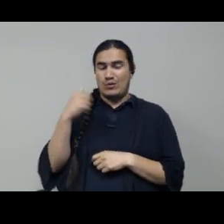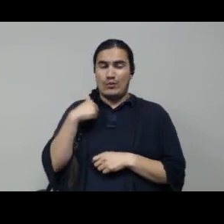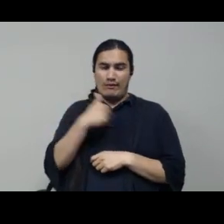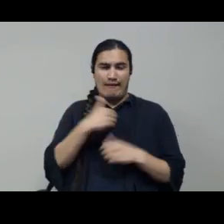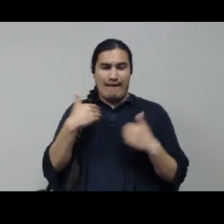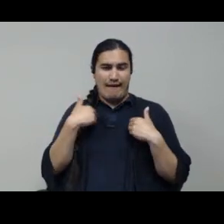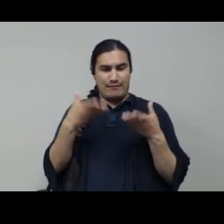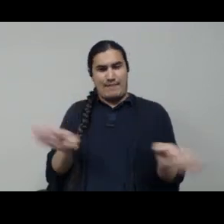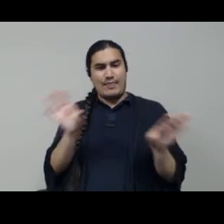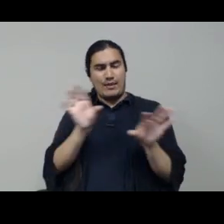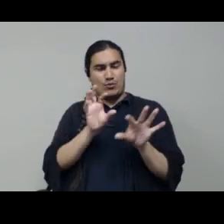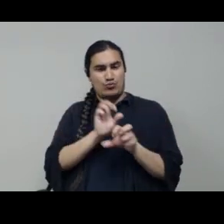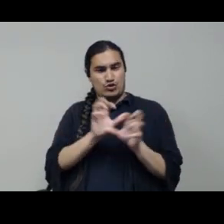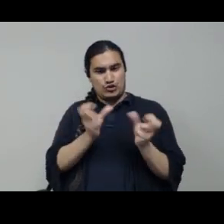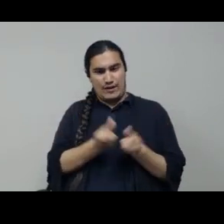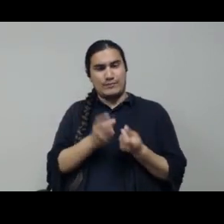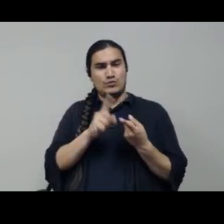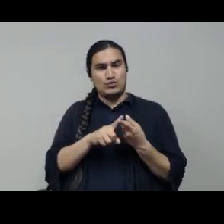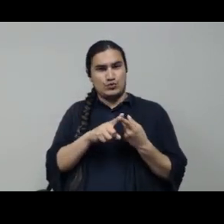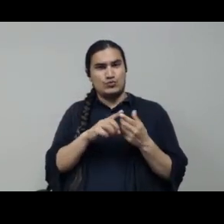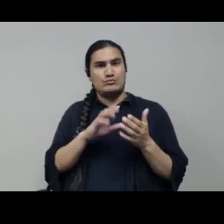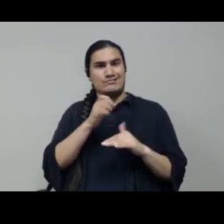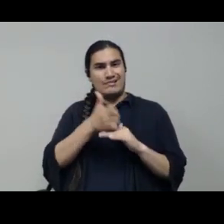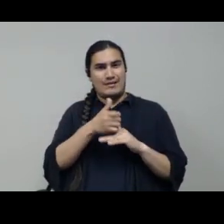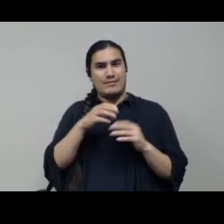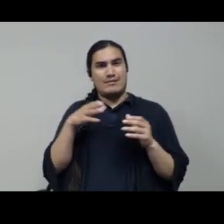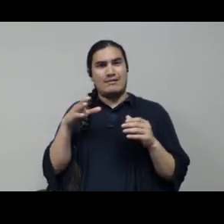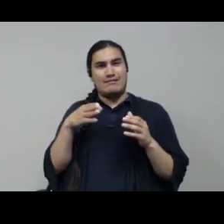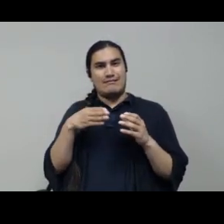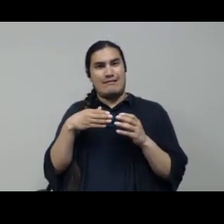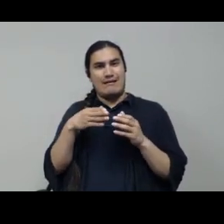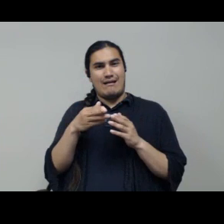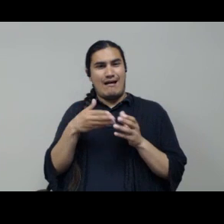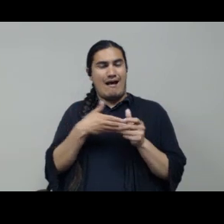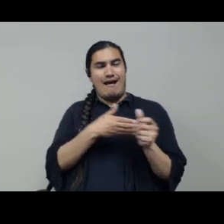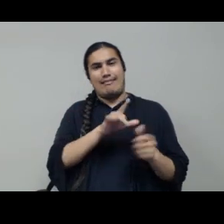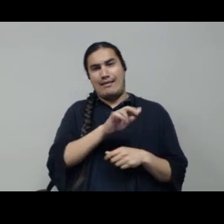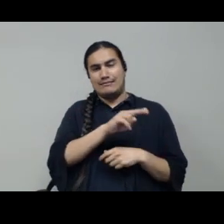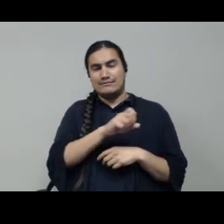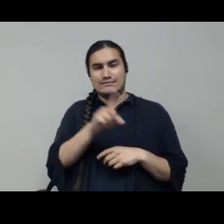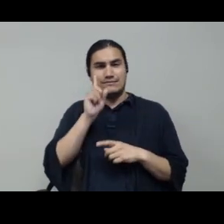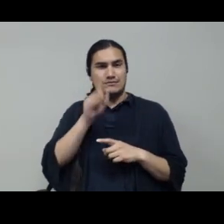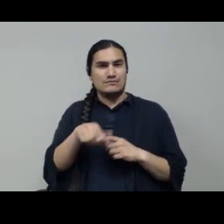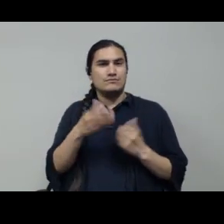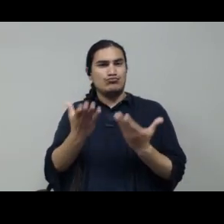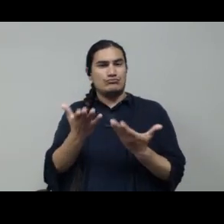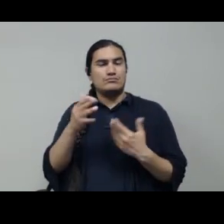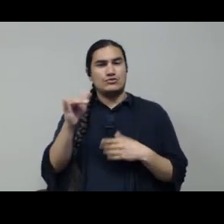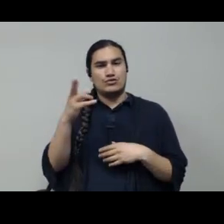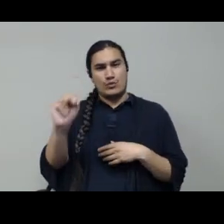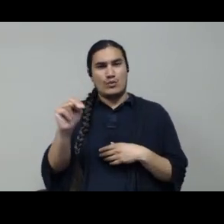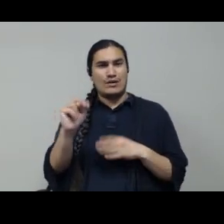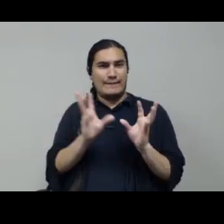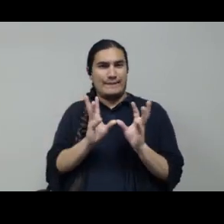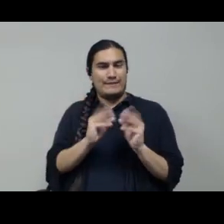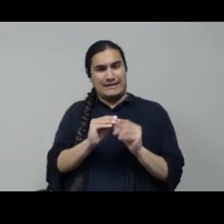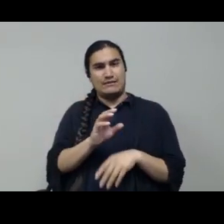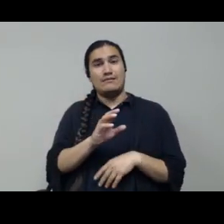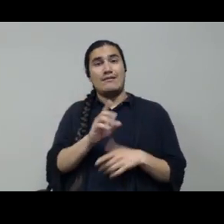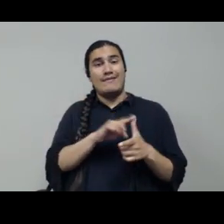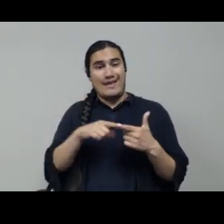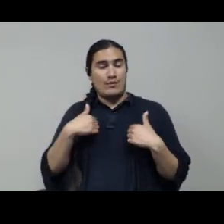workshop to receive input on the guidelines. And then the draft guidelines were presented to the commission at the January commission meeting. And then a hearing was